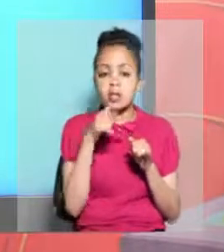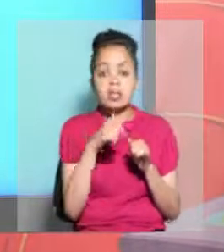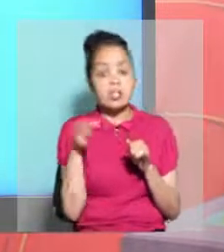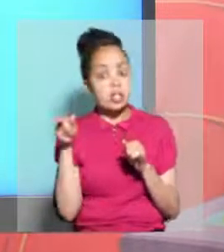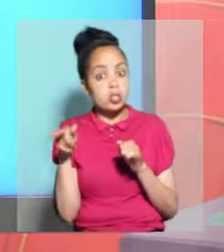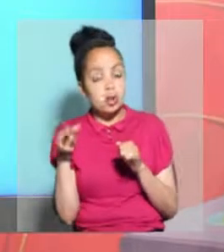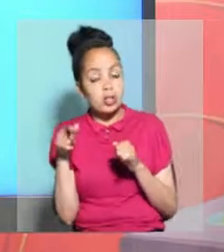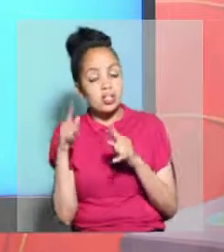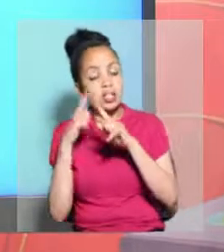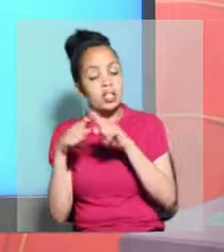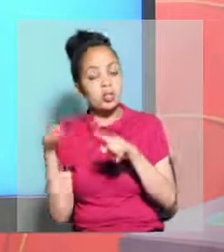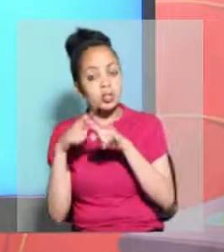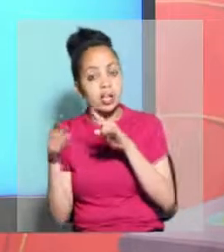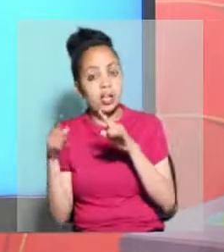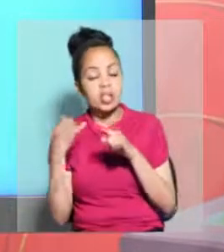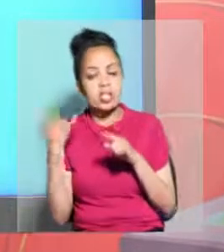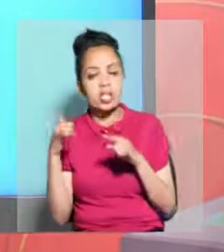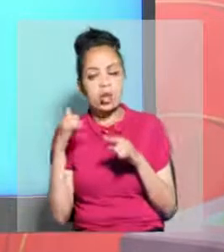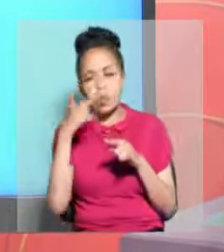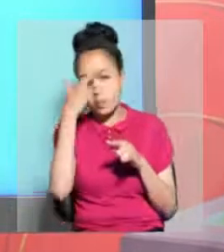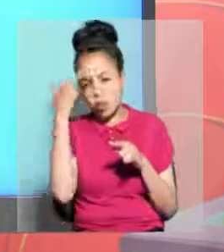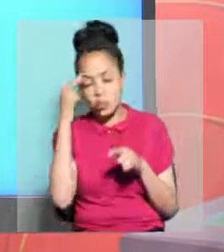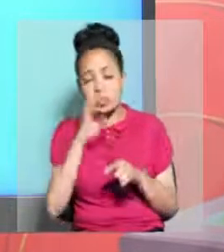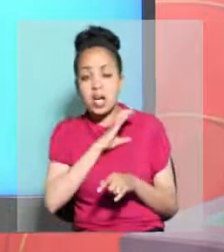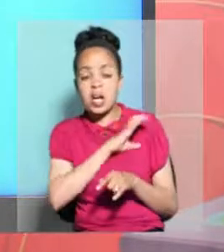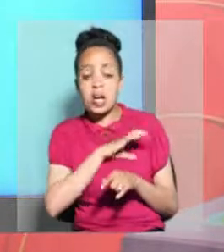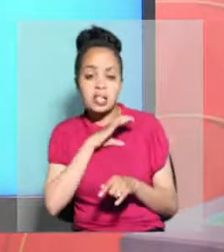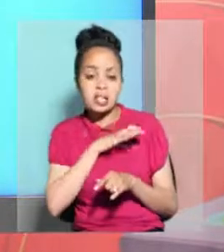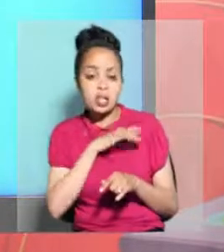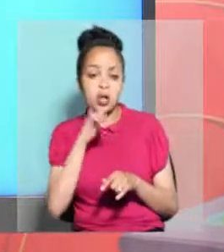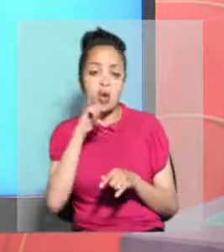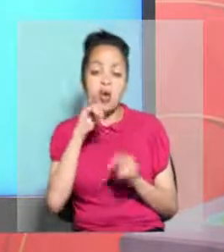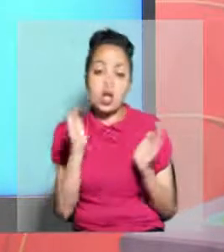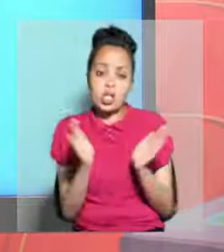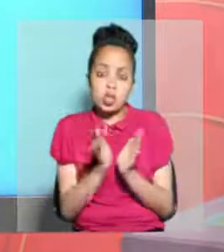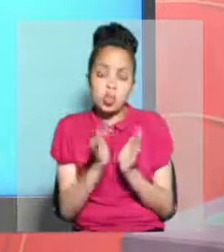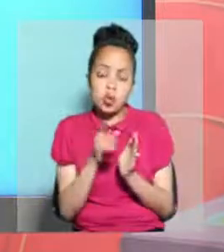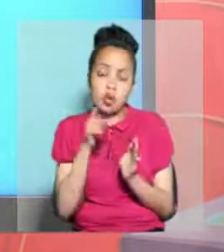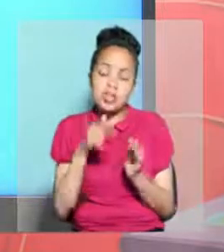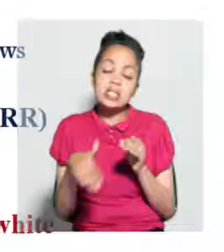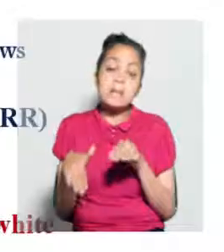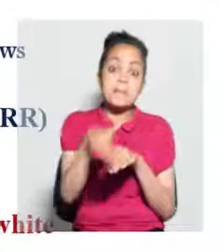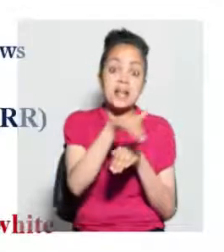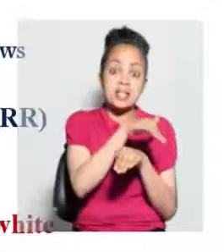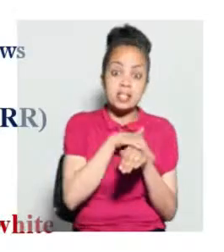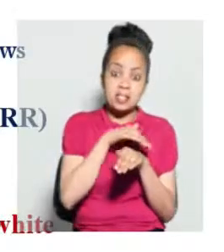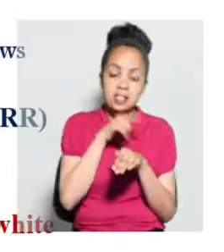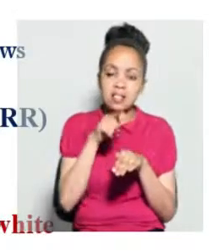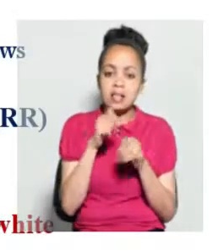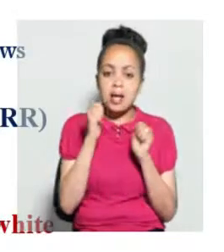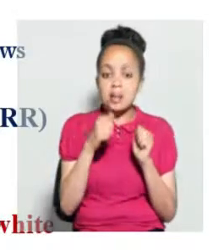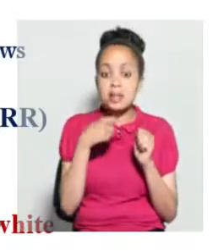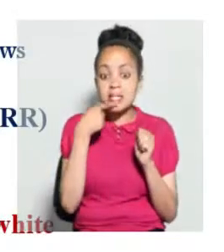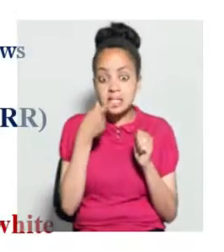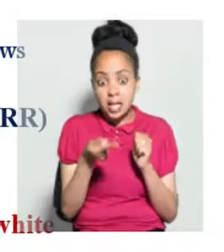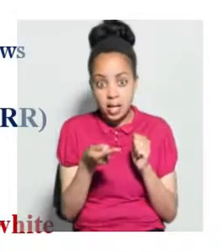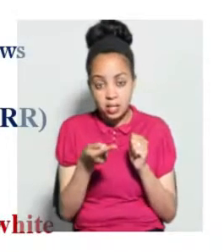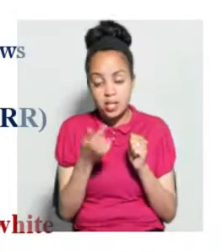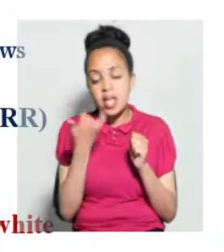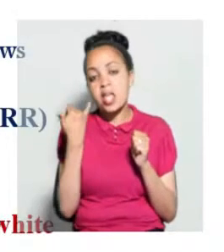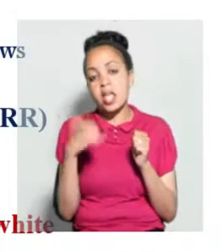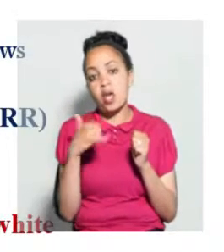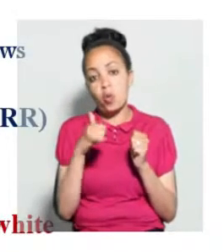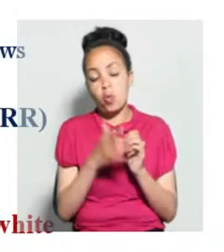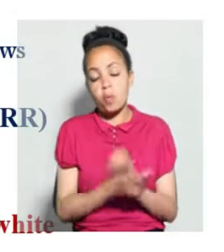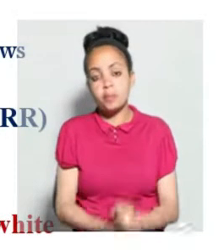one is heterozygous yellow. Because the character of Y small is masked here, it can be said to be